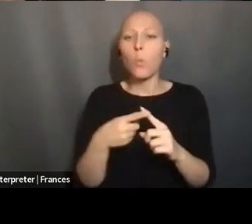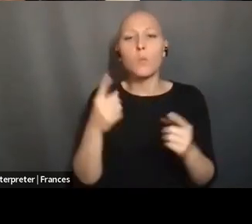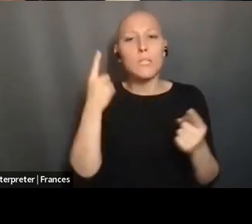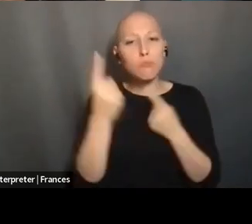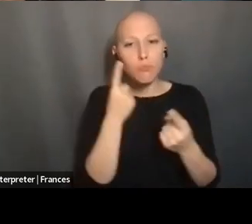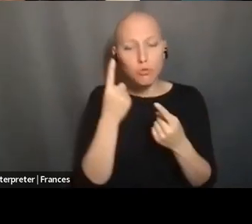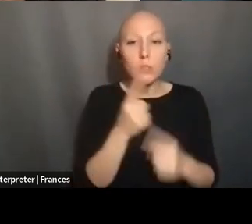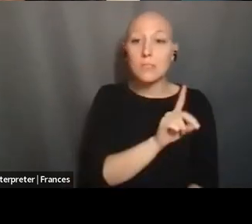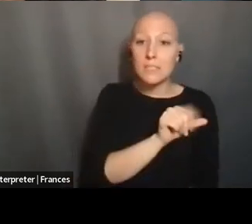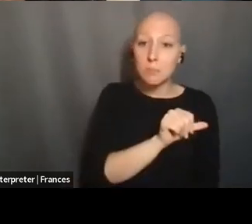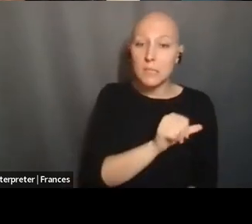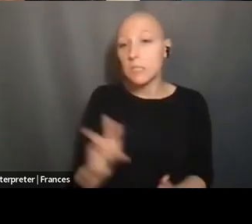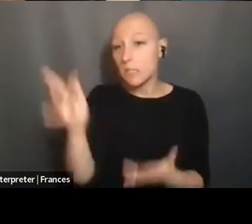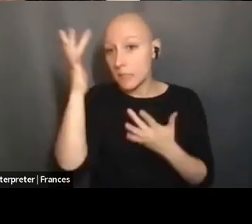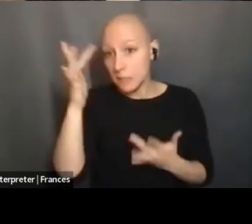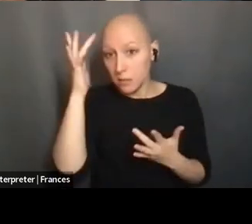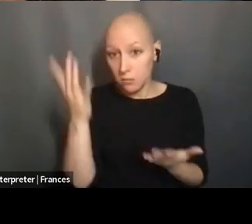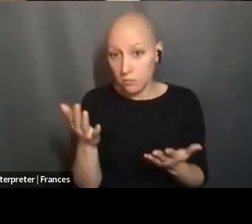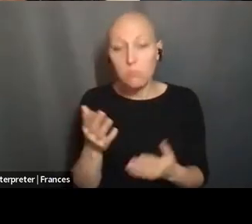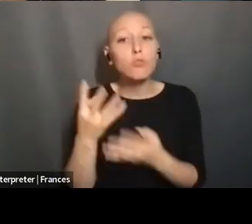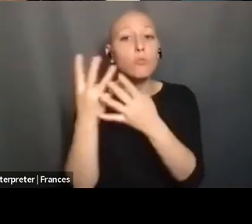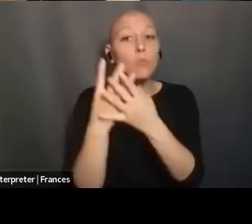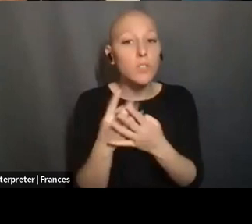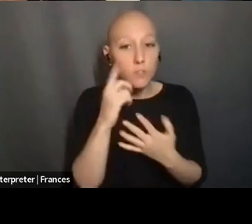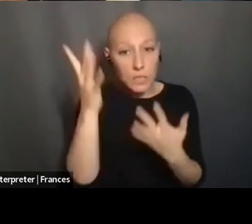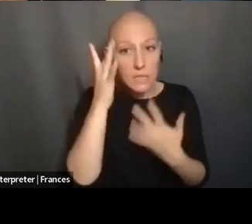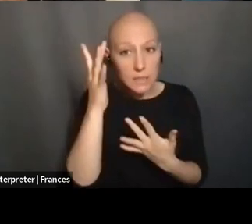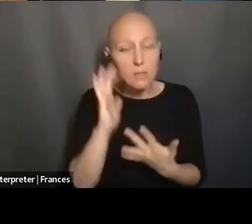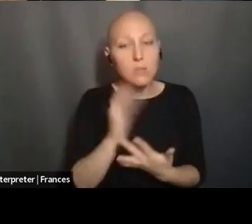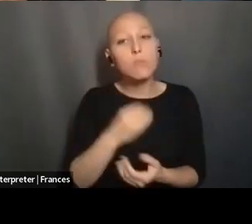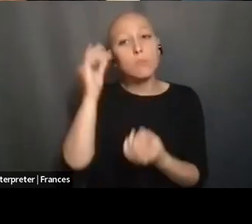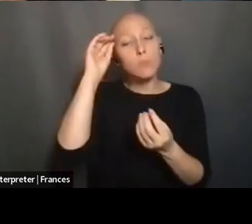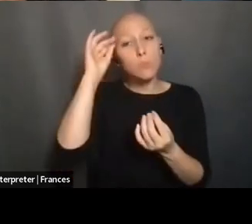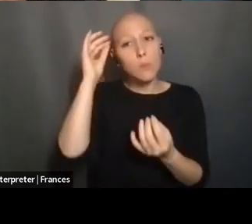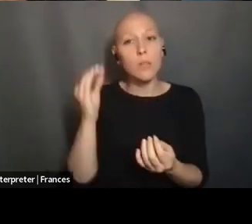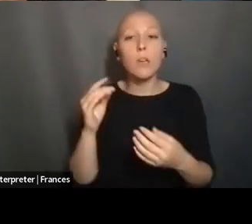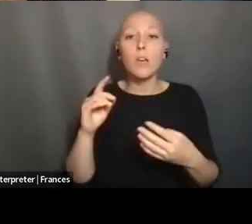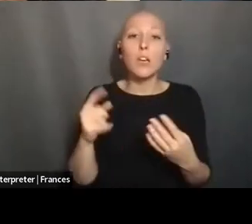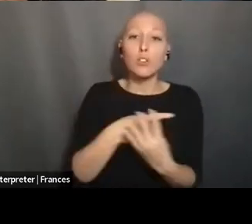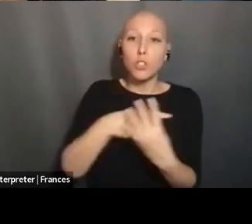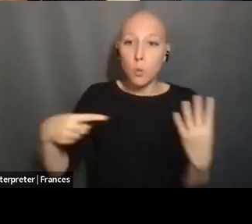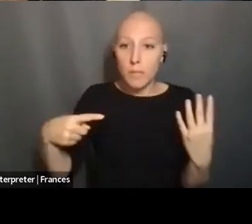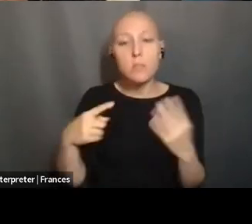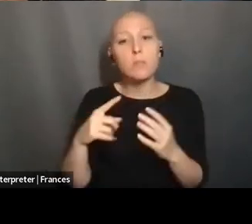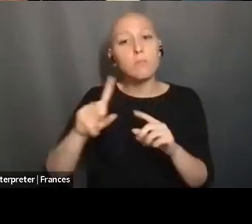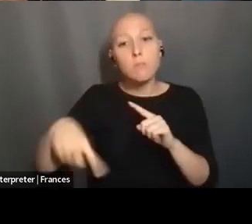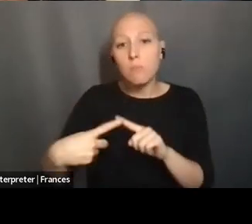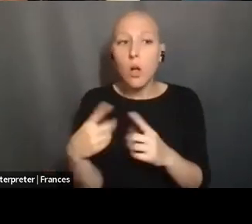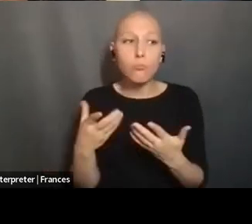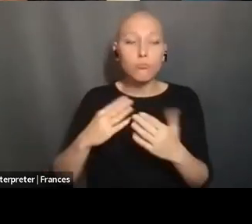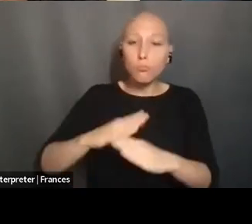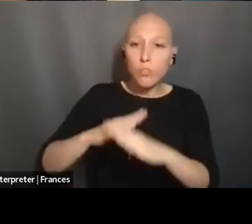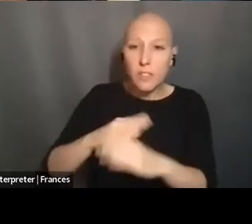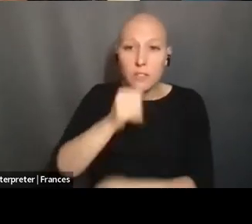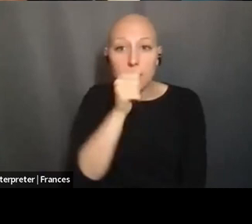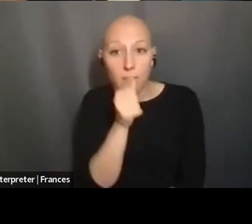context of screening for disease, we think that genomics is about preventing suffering, improving well-being.